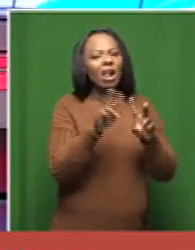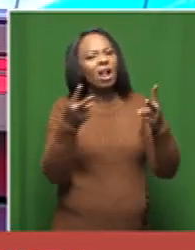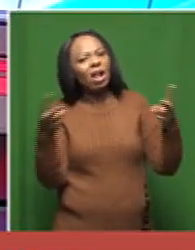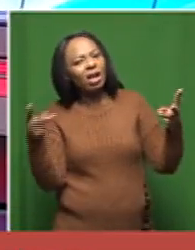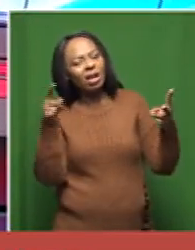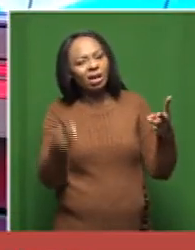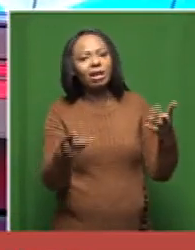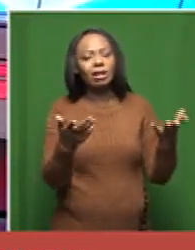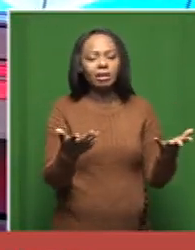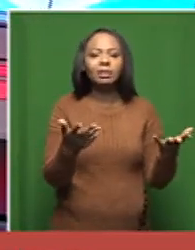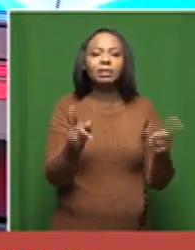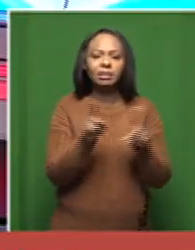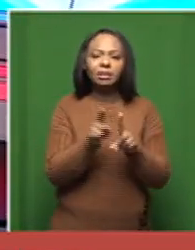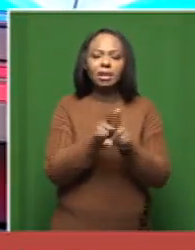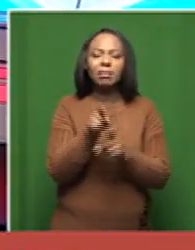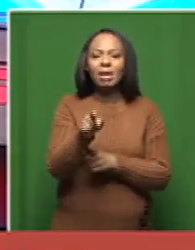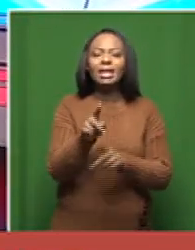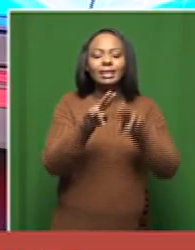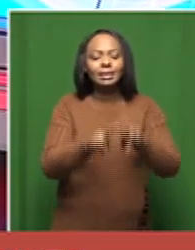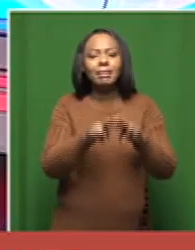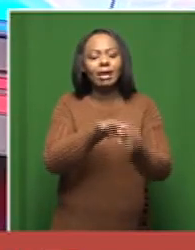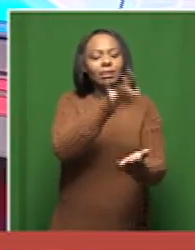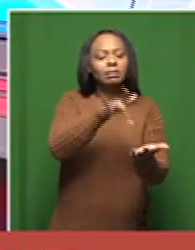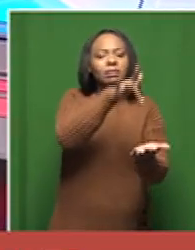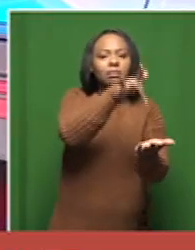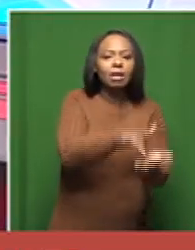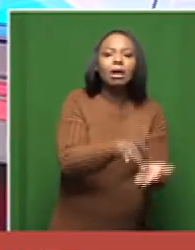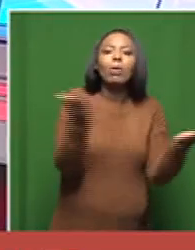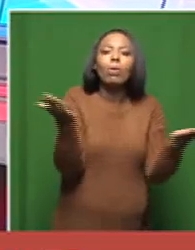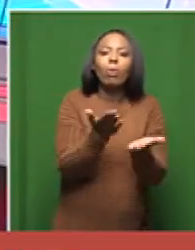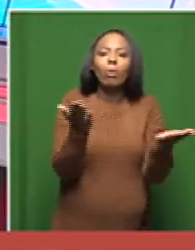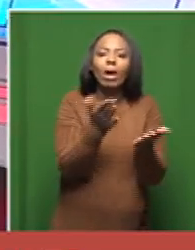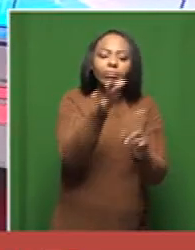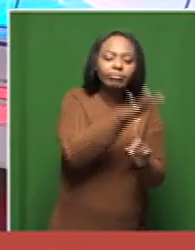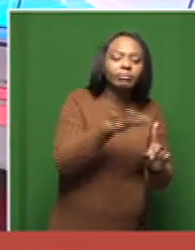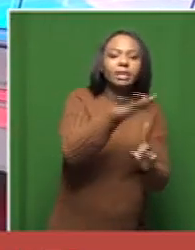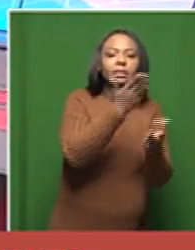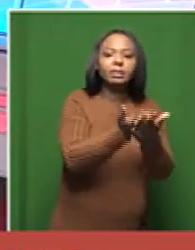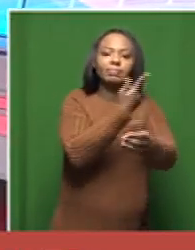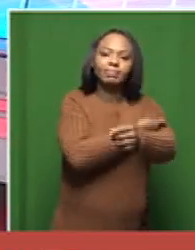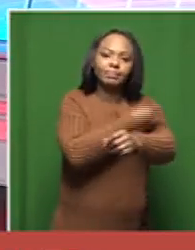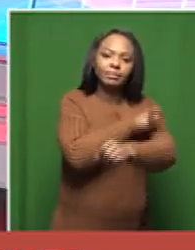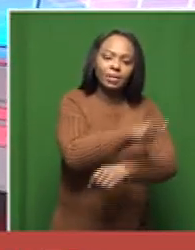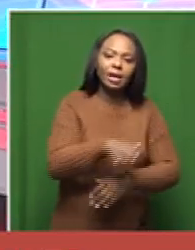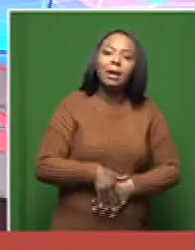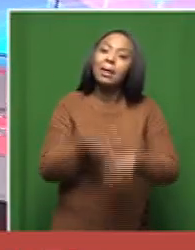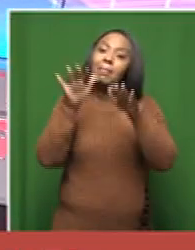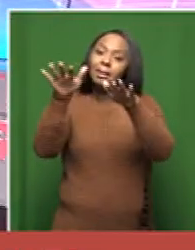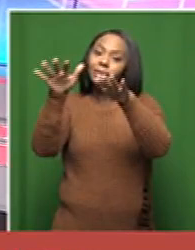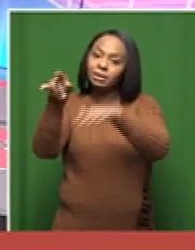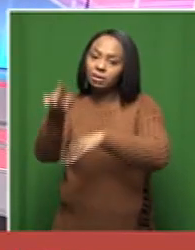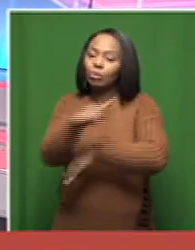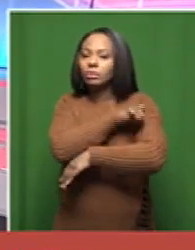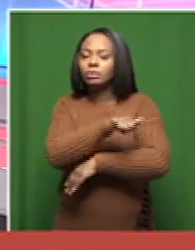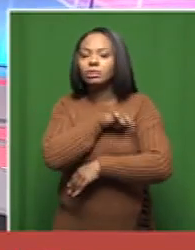on the proximity of a particular site and which sites are available at some point in time. So public patients may well be referred